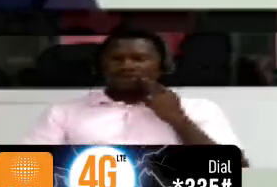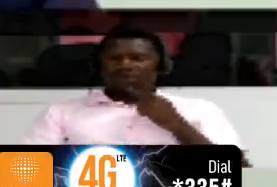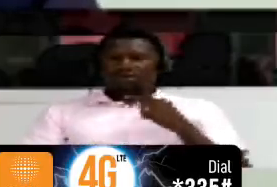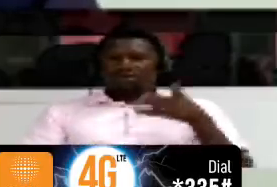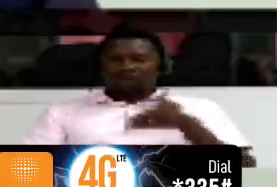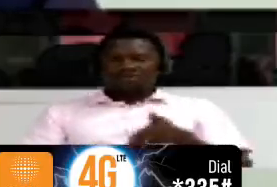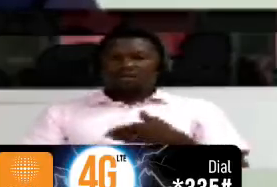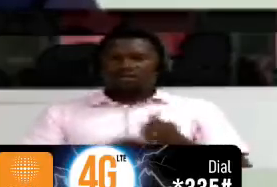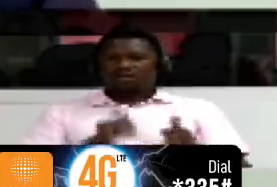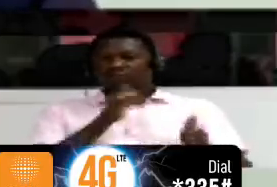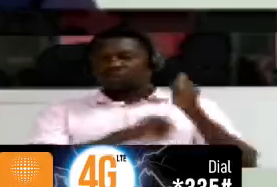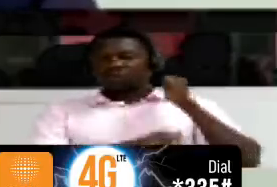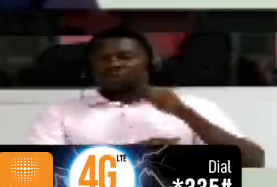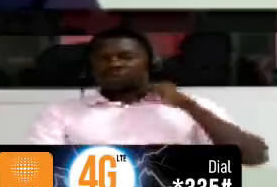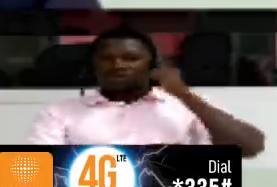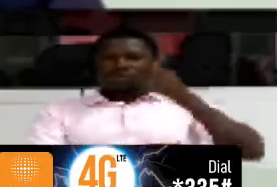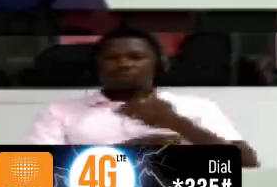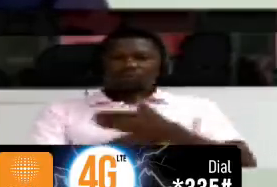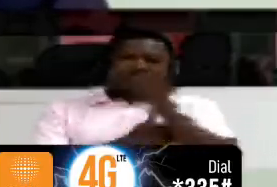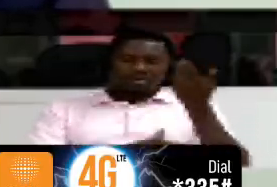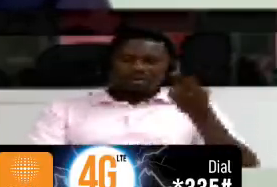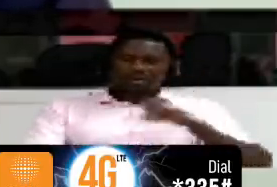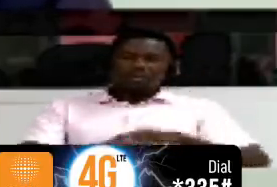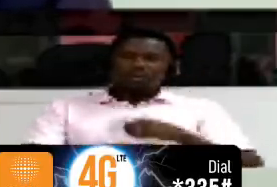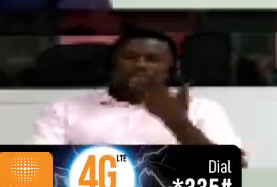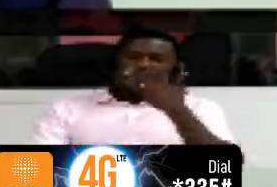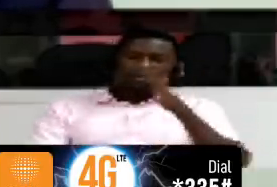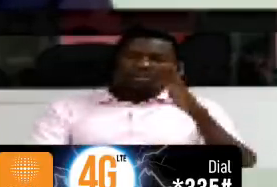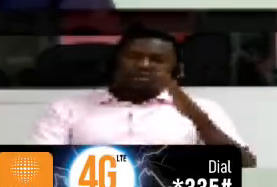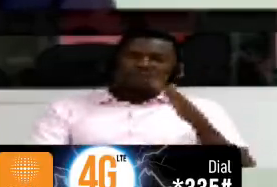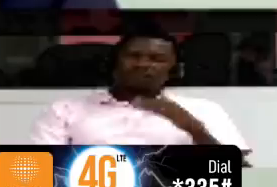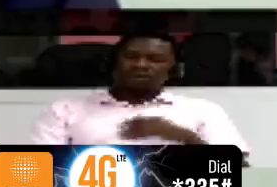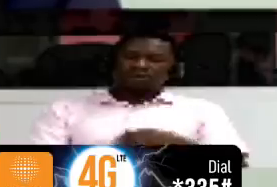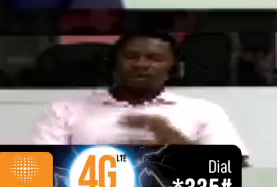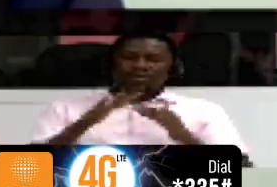back tomorrow morning at 10 o'clock. Meeting is adjourned.